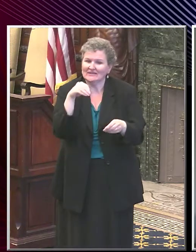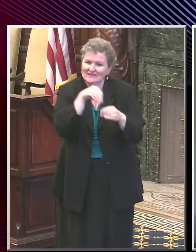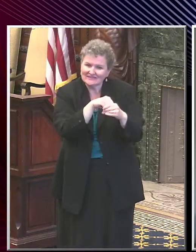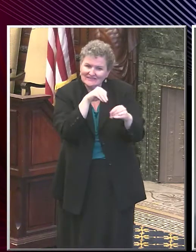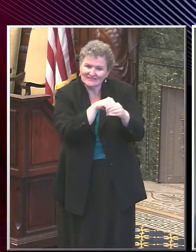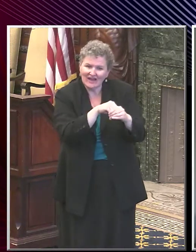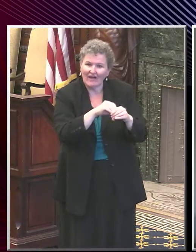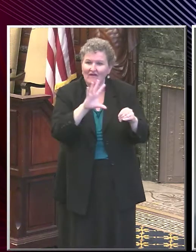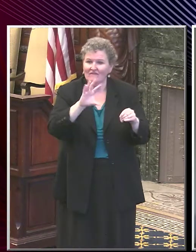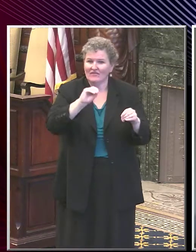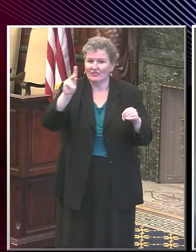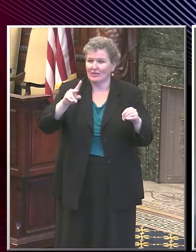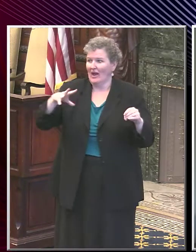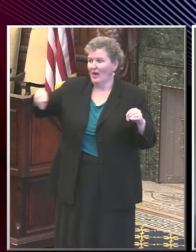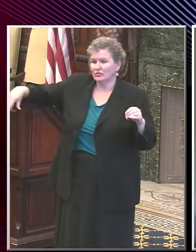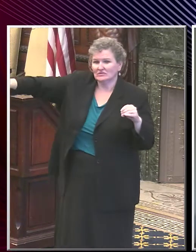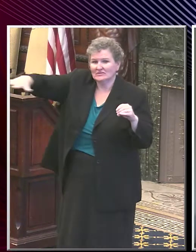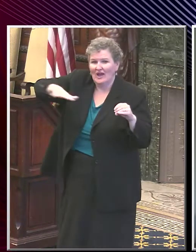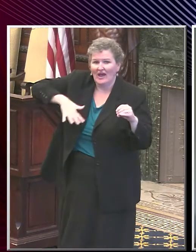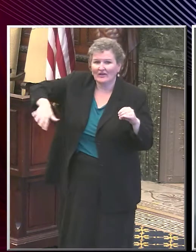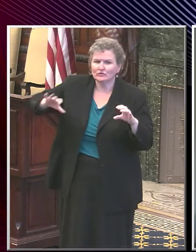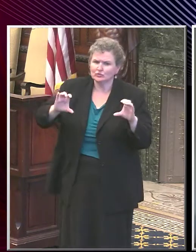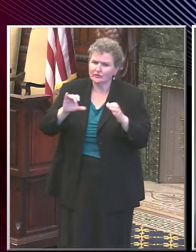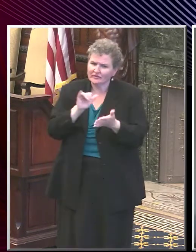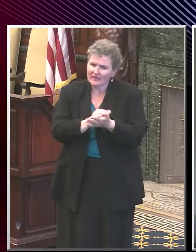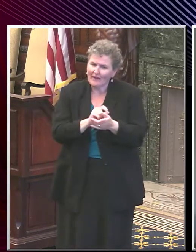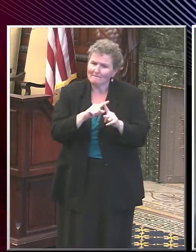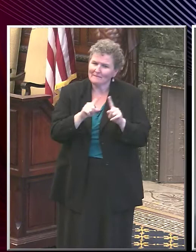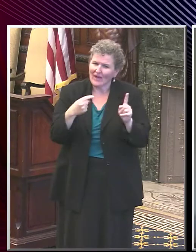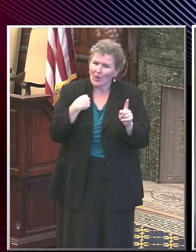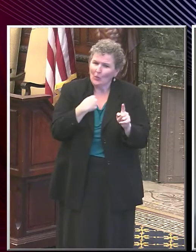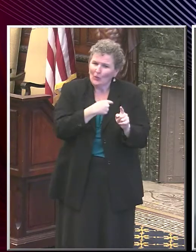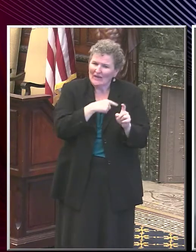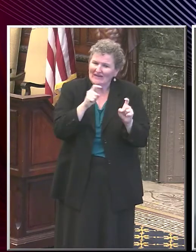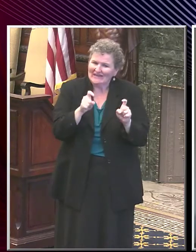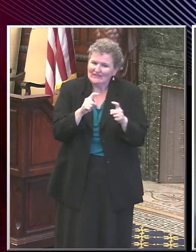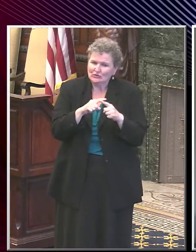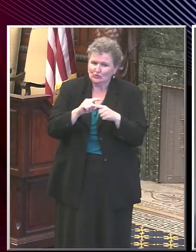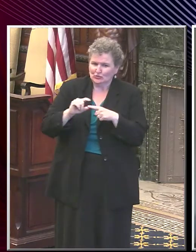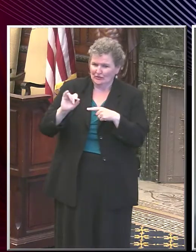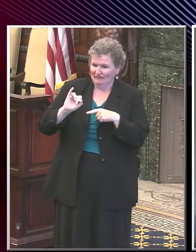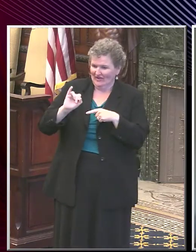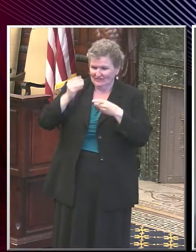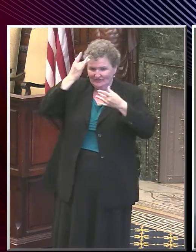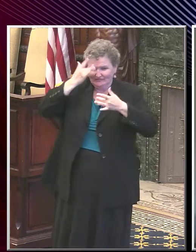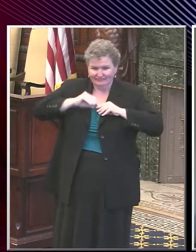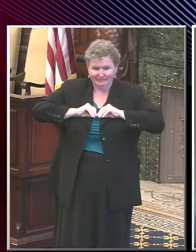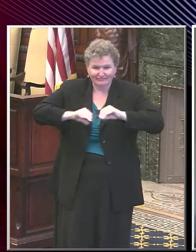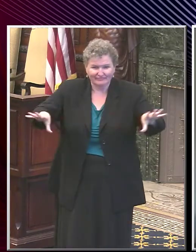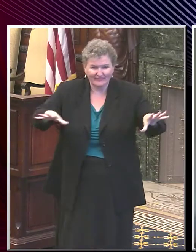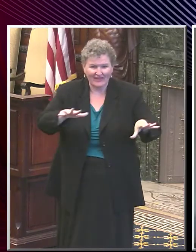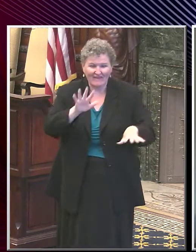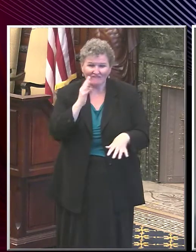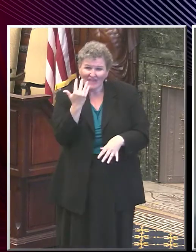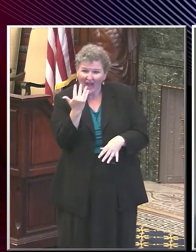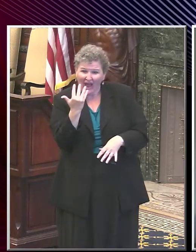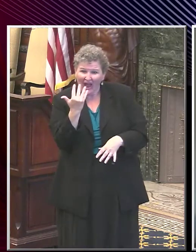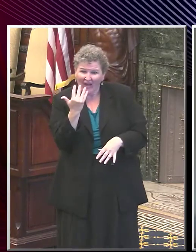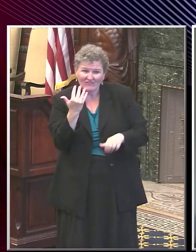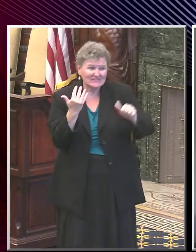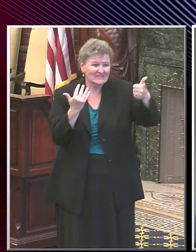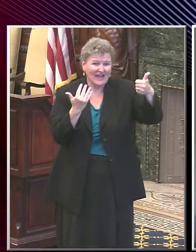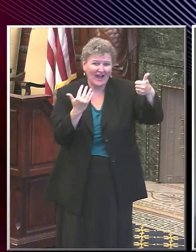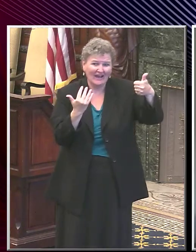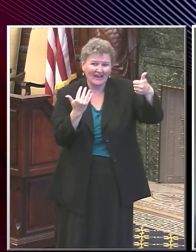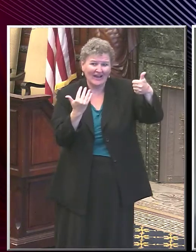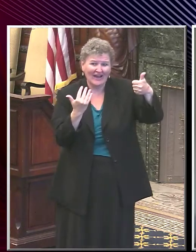outdoors, and we'll continue to do that. But you can have infection spread in gatherings of about 5 people or 10 people. So we recommend that people not participate